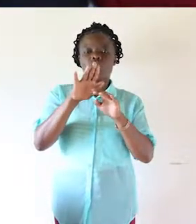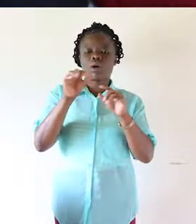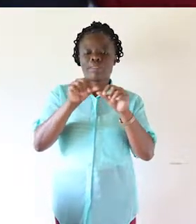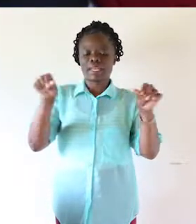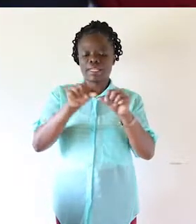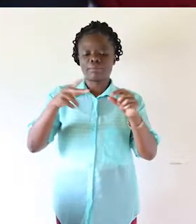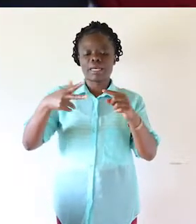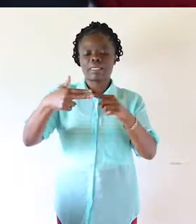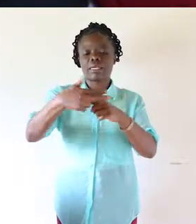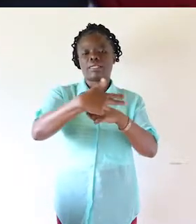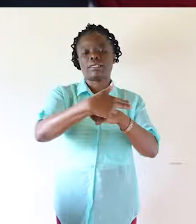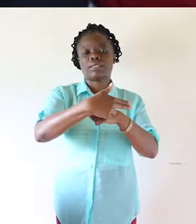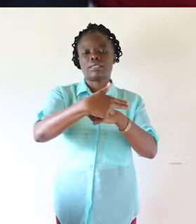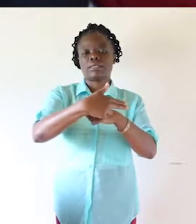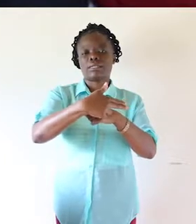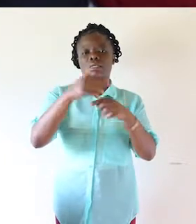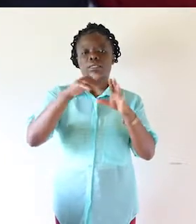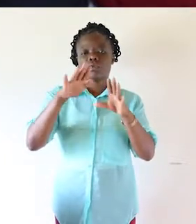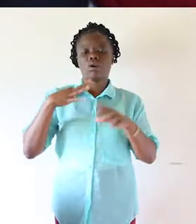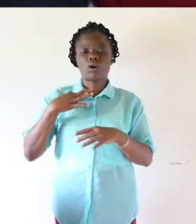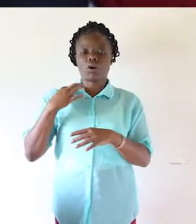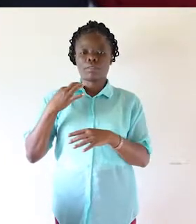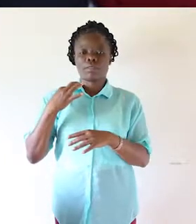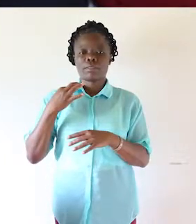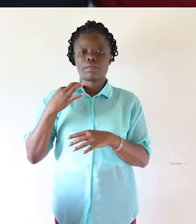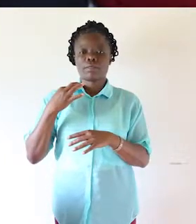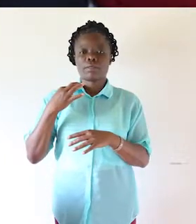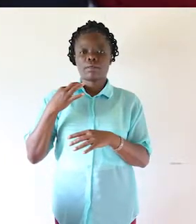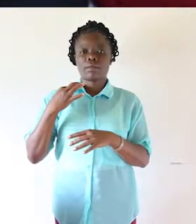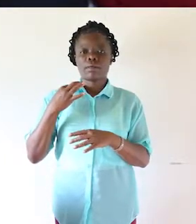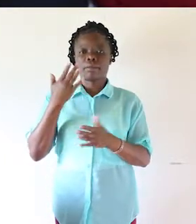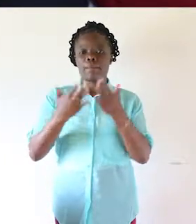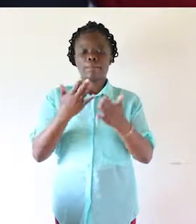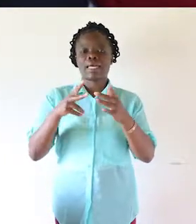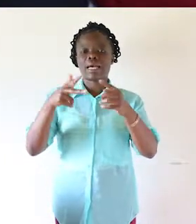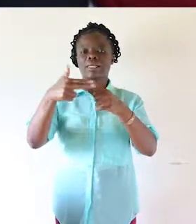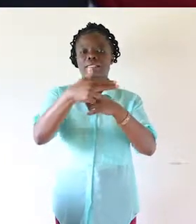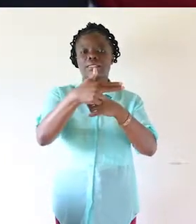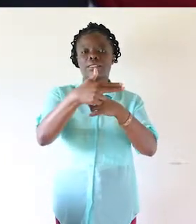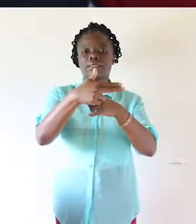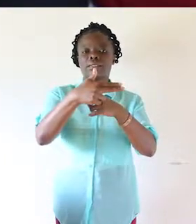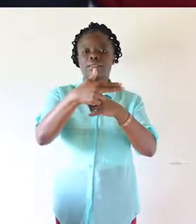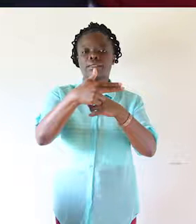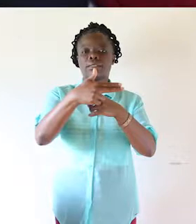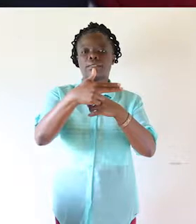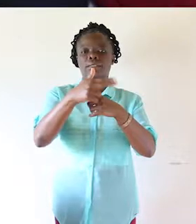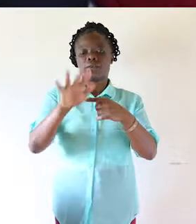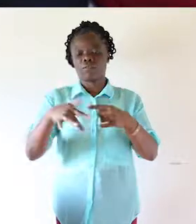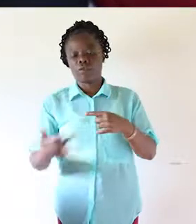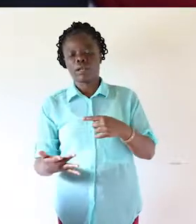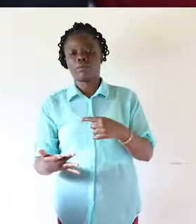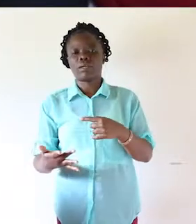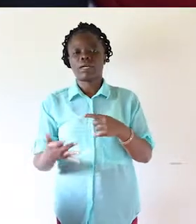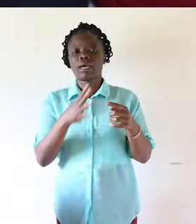thread being cut. Your clothes, when using this, maybe cutting, you may find that it has fallen